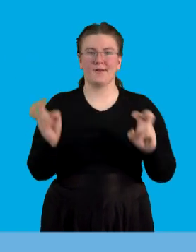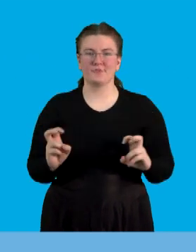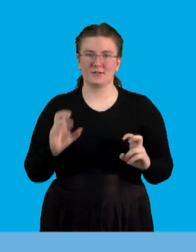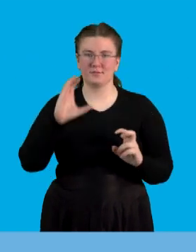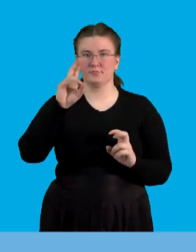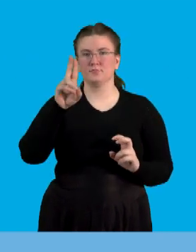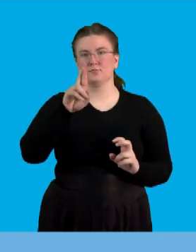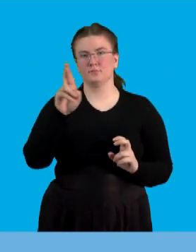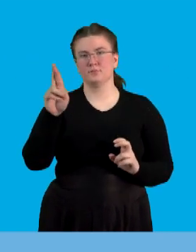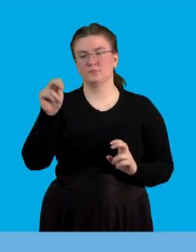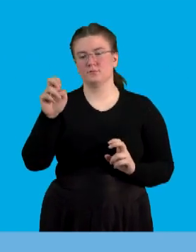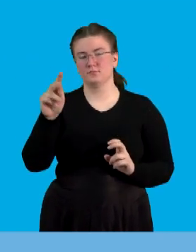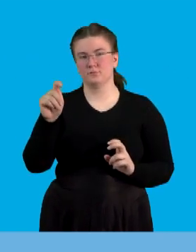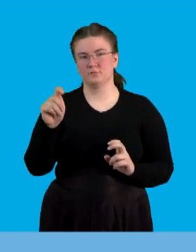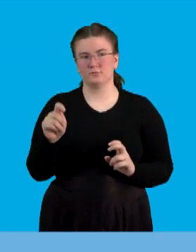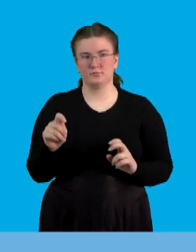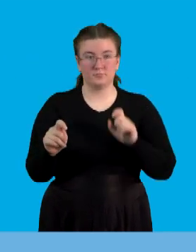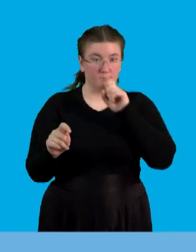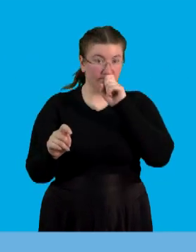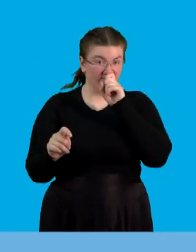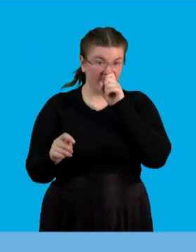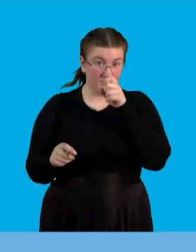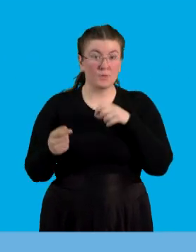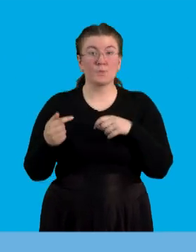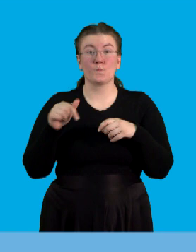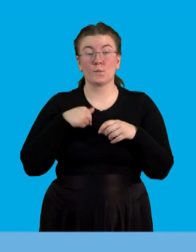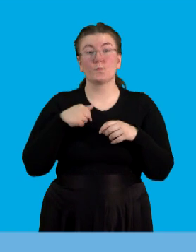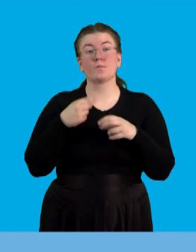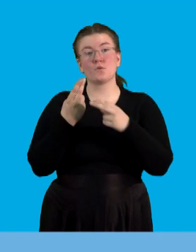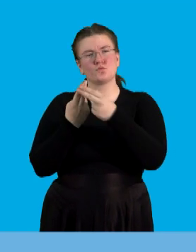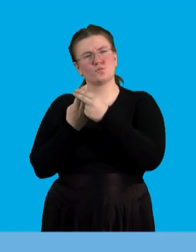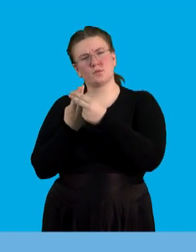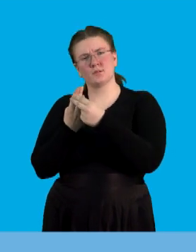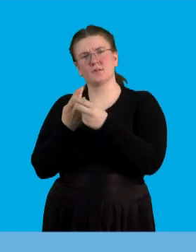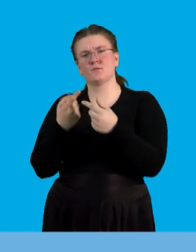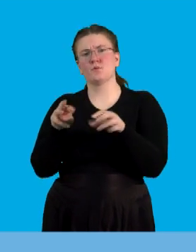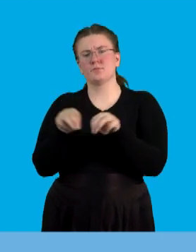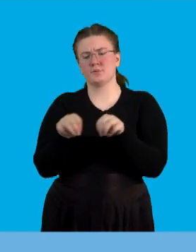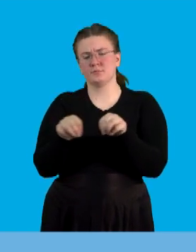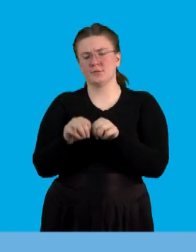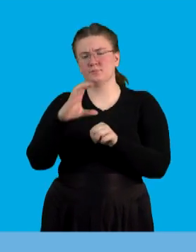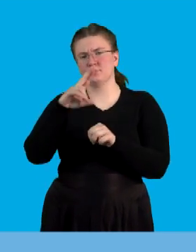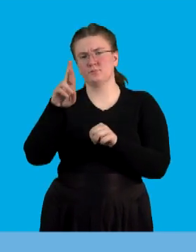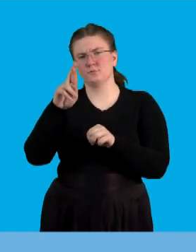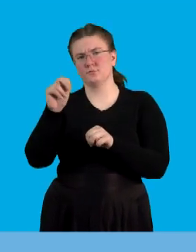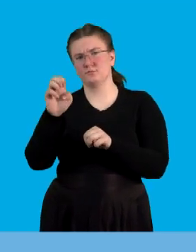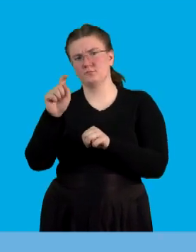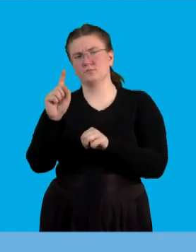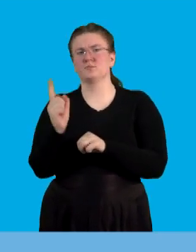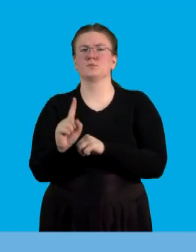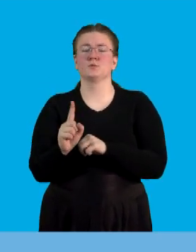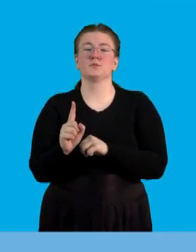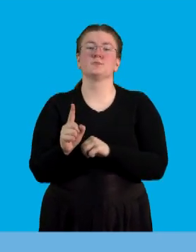the units for the measurement of current are, we do know that current is measured through an ammeter, and the units for that ammeter